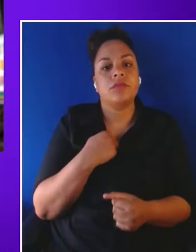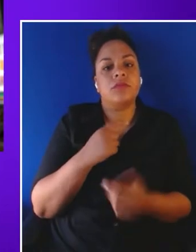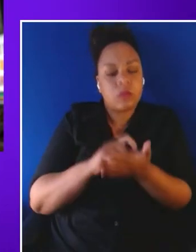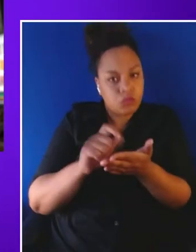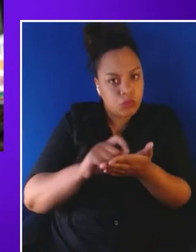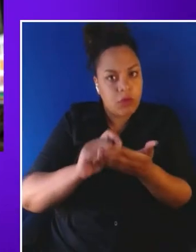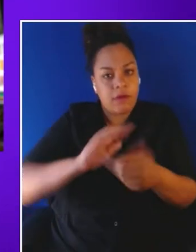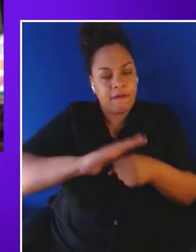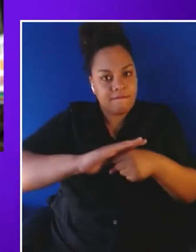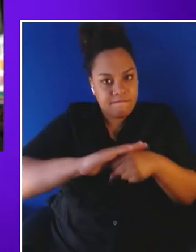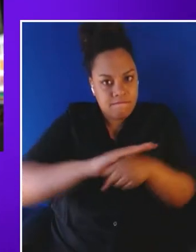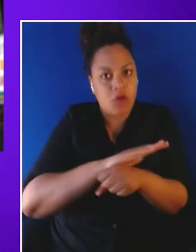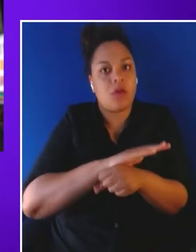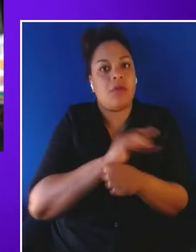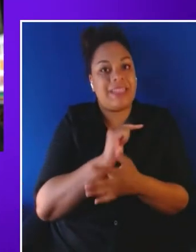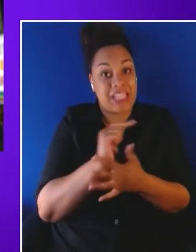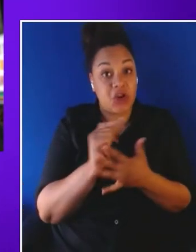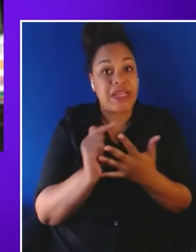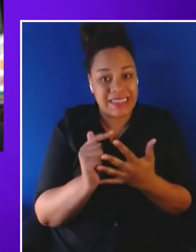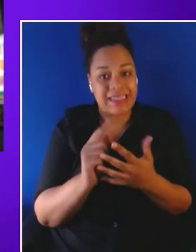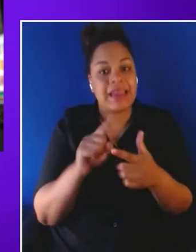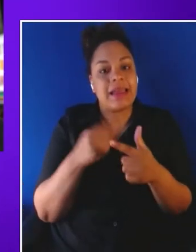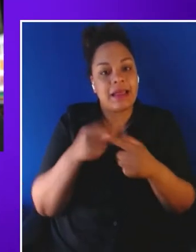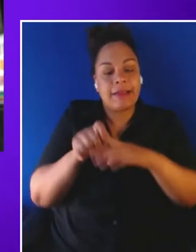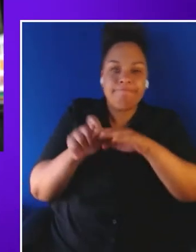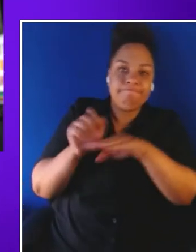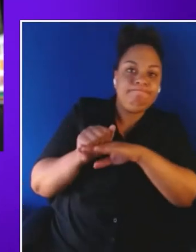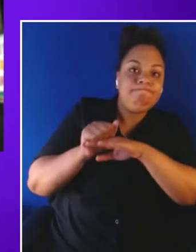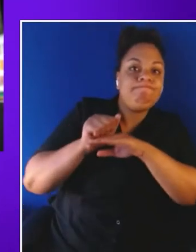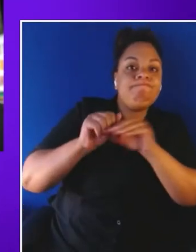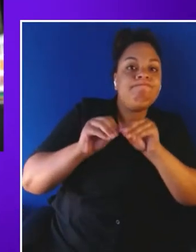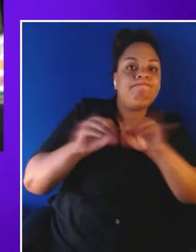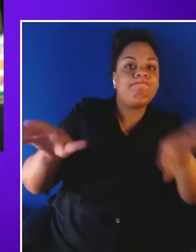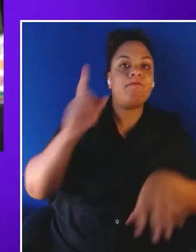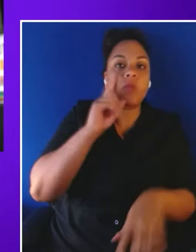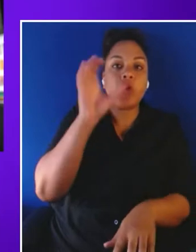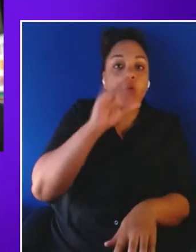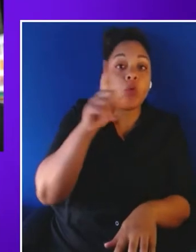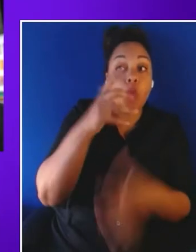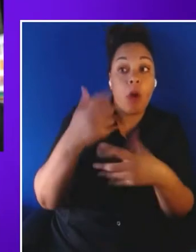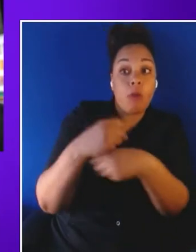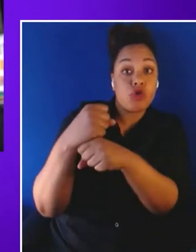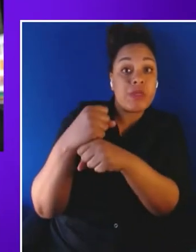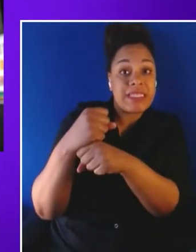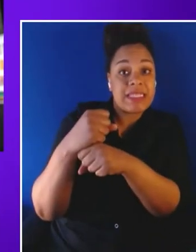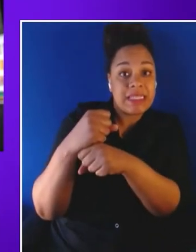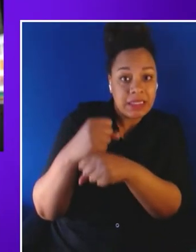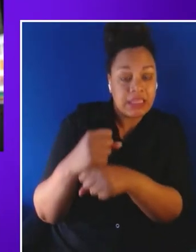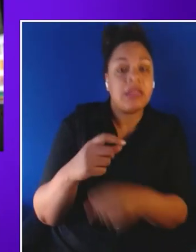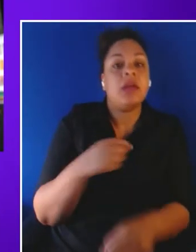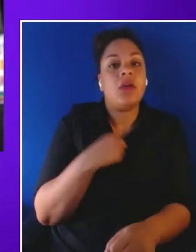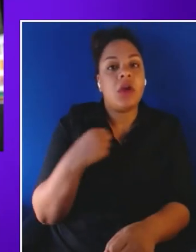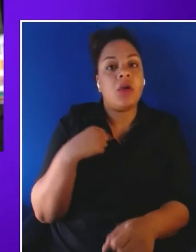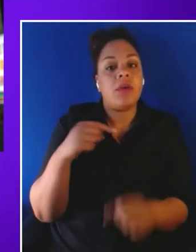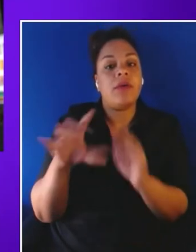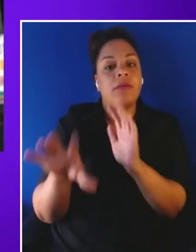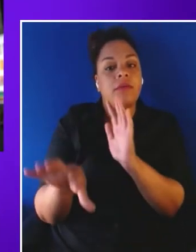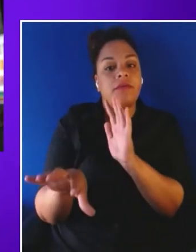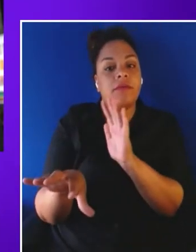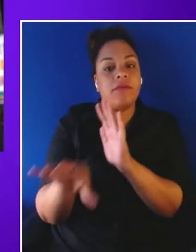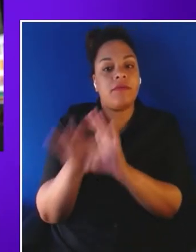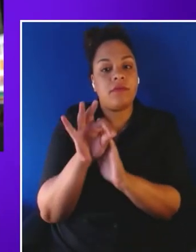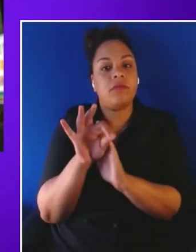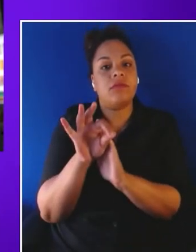we started to look for co-producers. And we found Arte France for